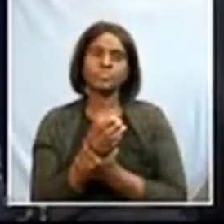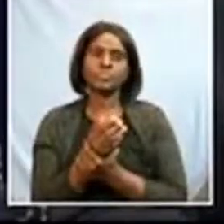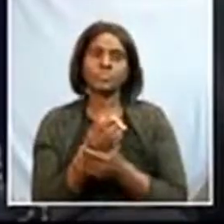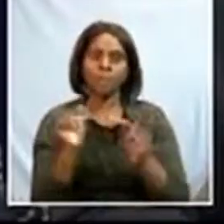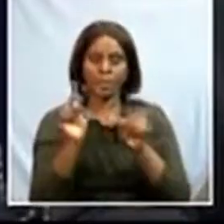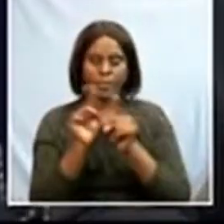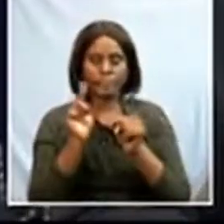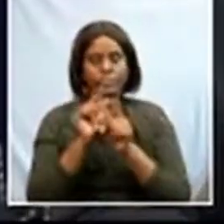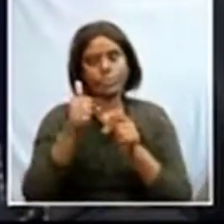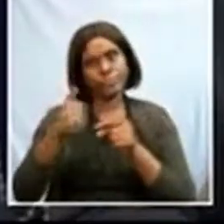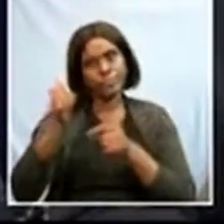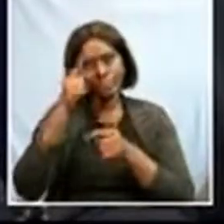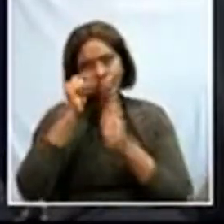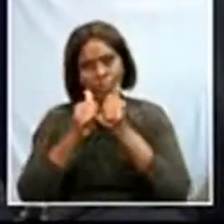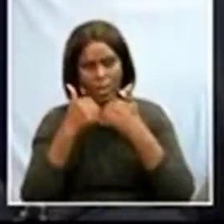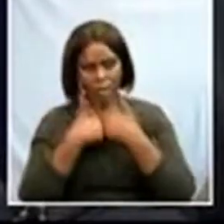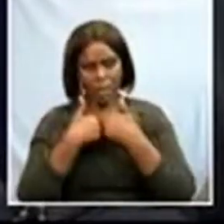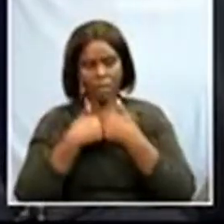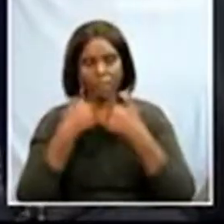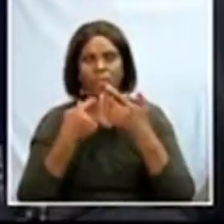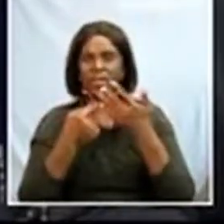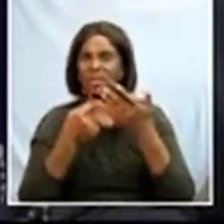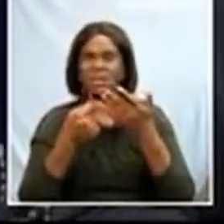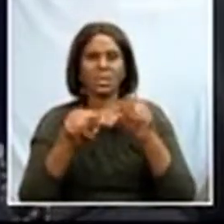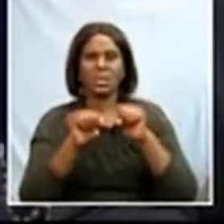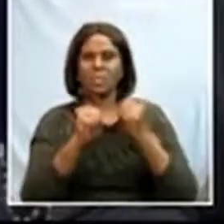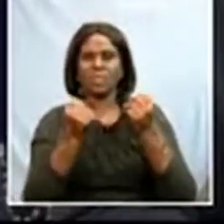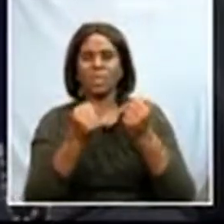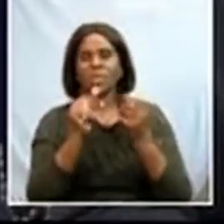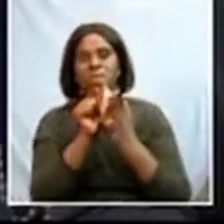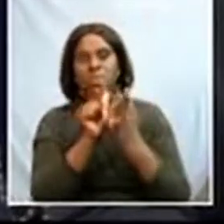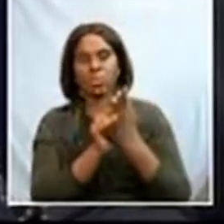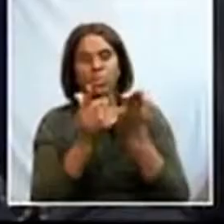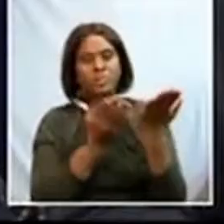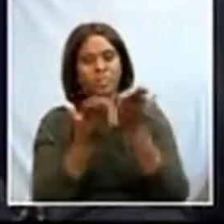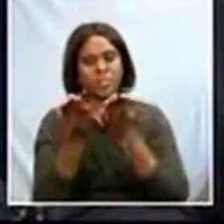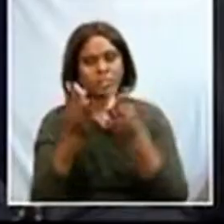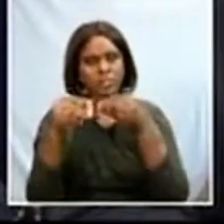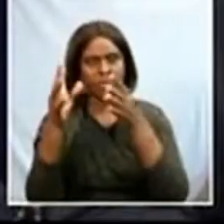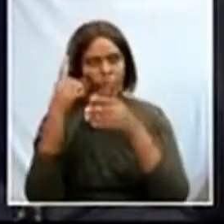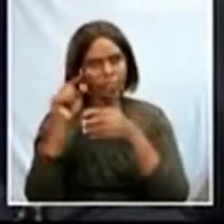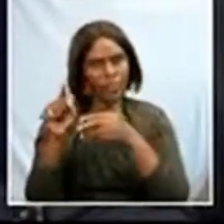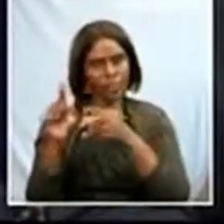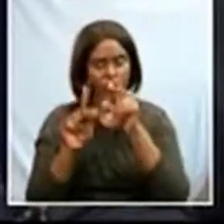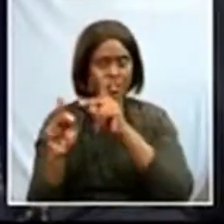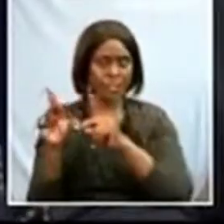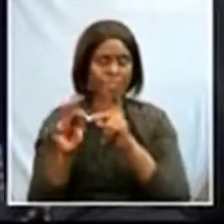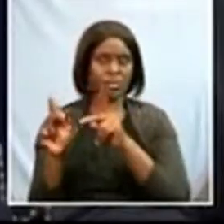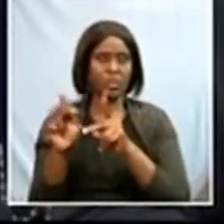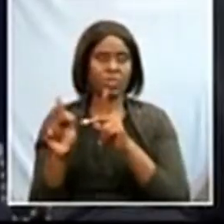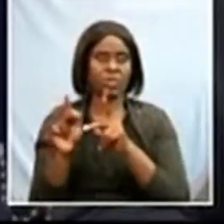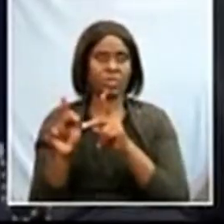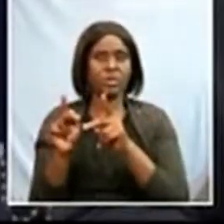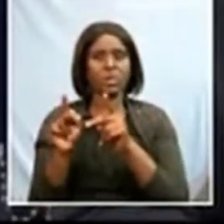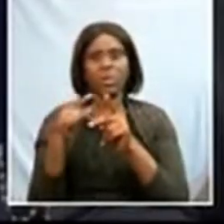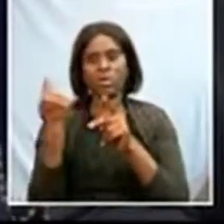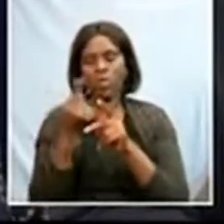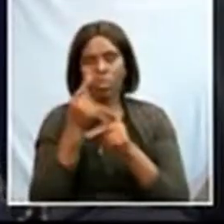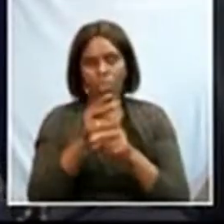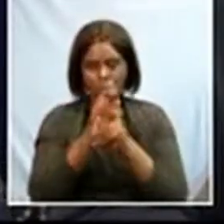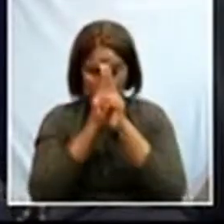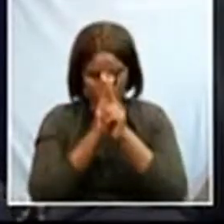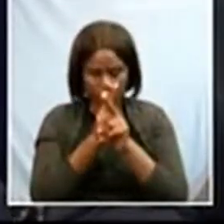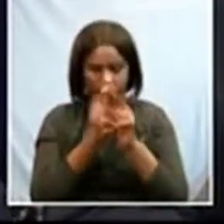Equal on their part, because there was a default on the service delivery to the clients, is to honor up